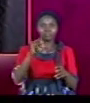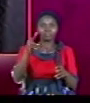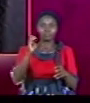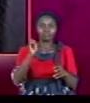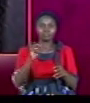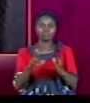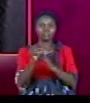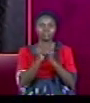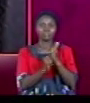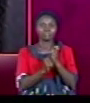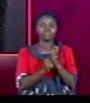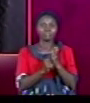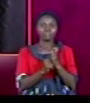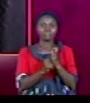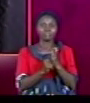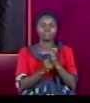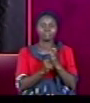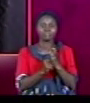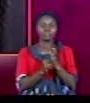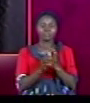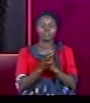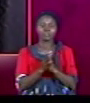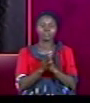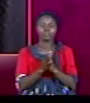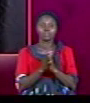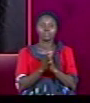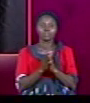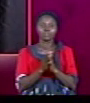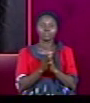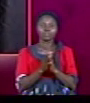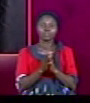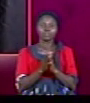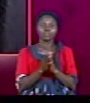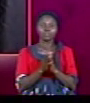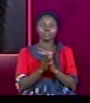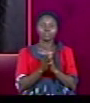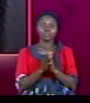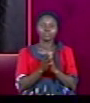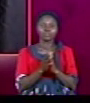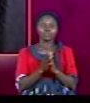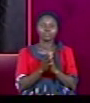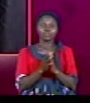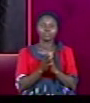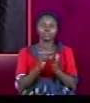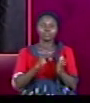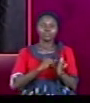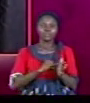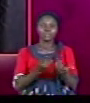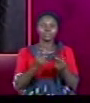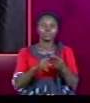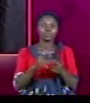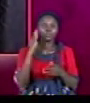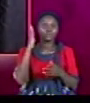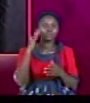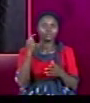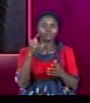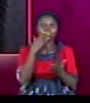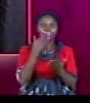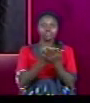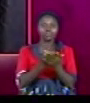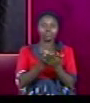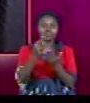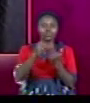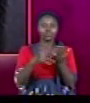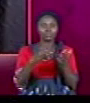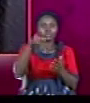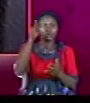I reside in Bayelsa. I come and testify the goodness of God towards my life. It